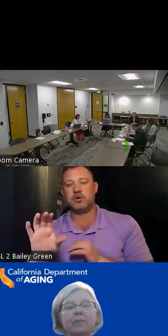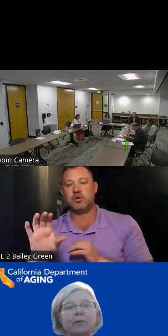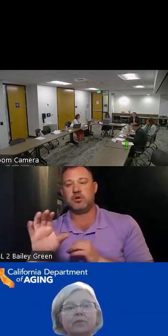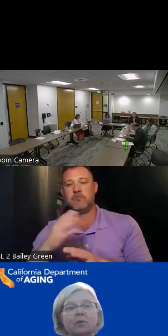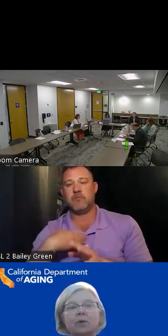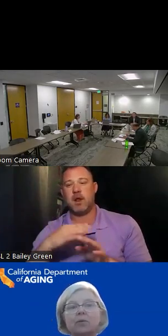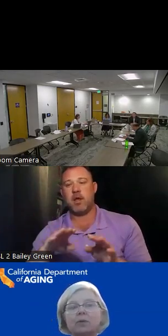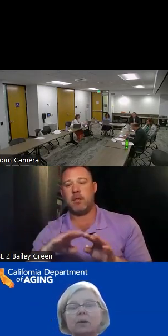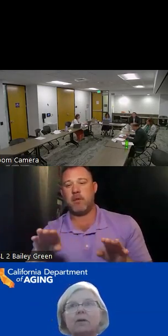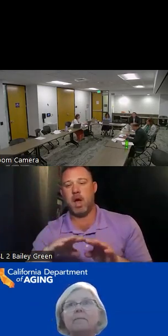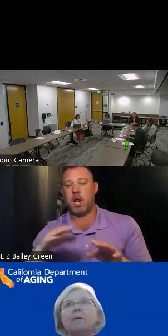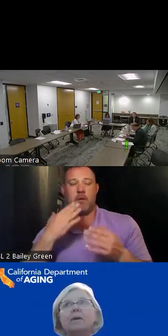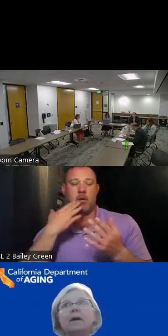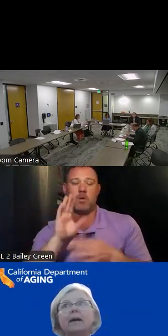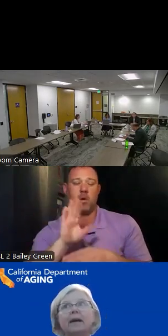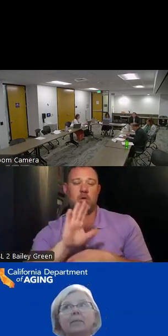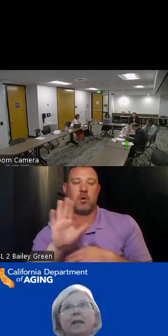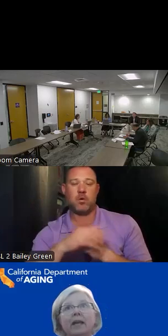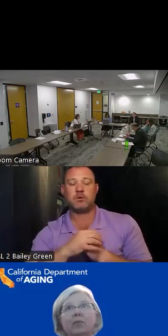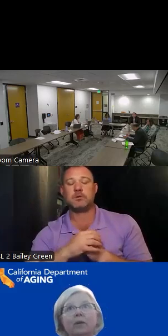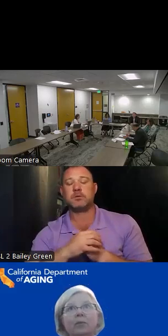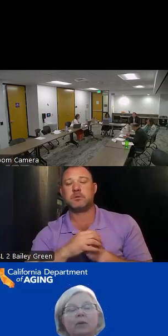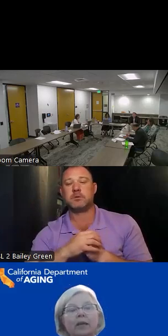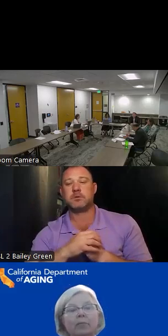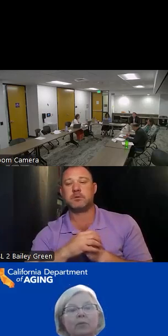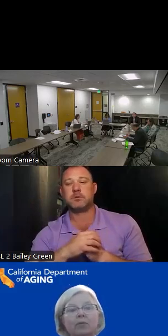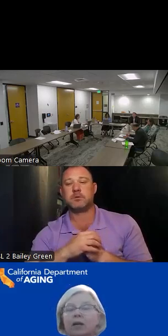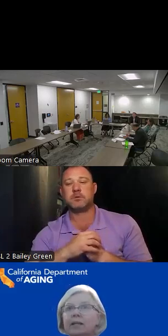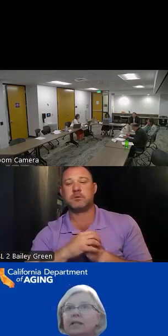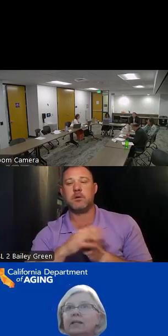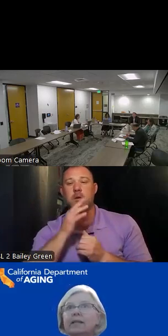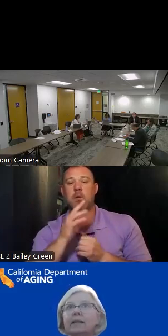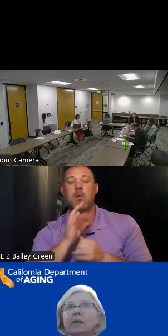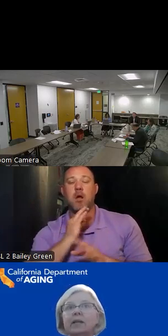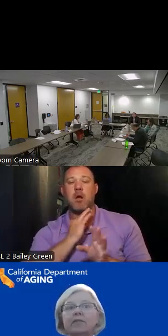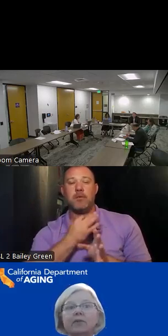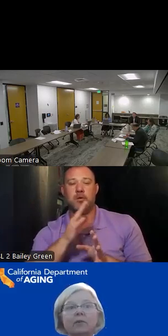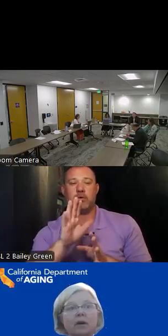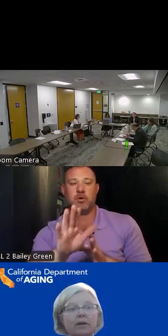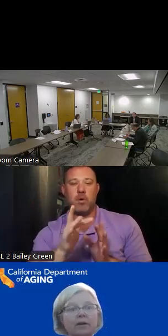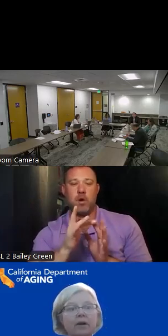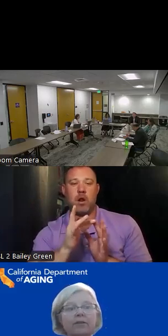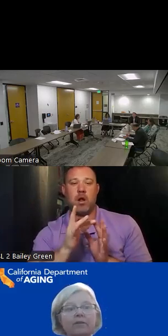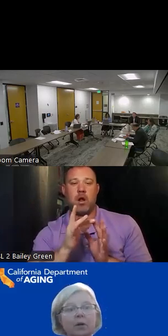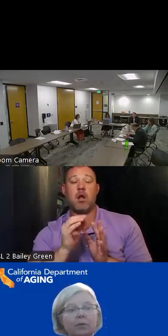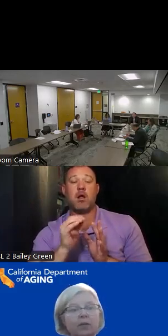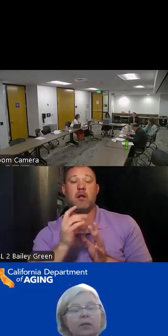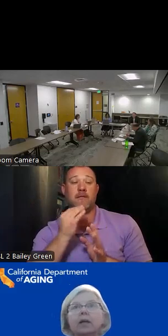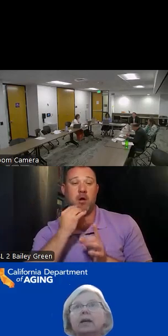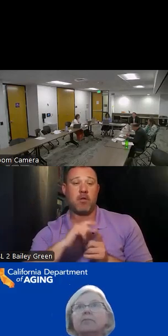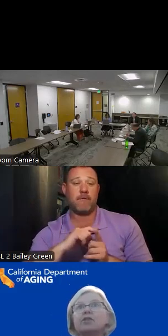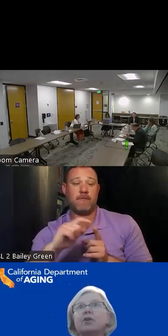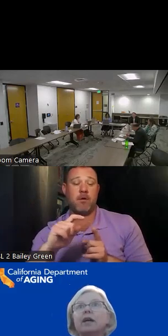at the bottom. I don't know where yours are. And we will unmute your line. And if you're on the